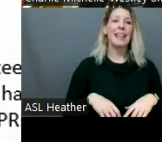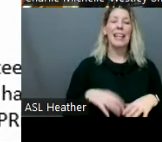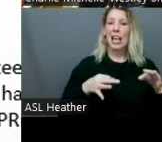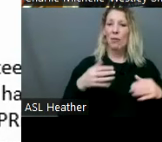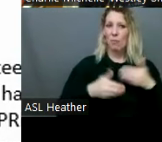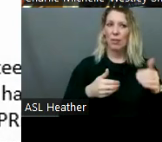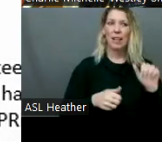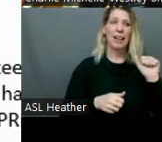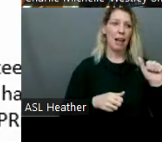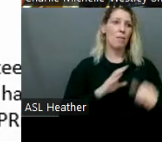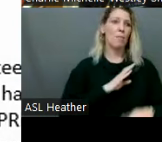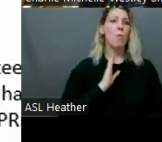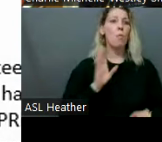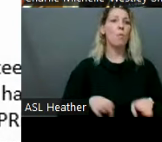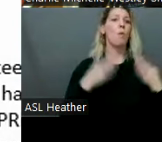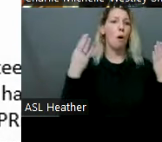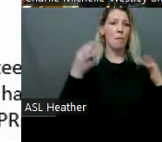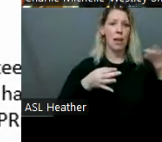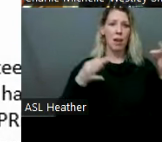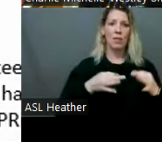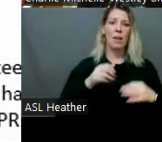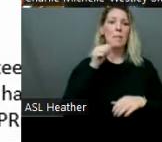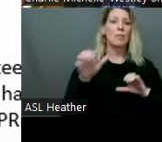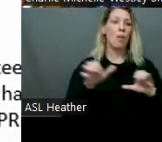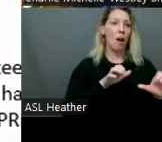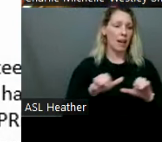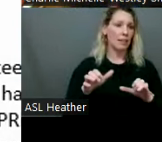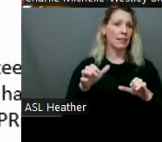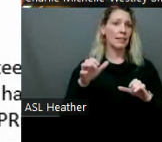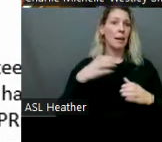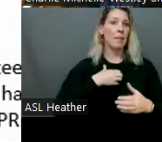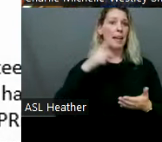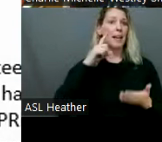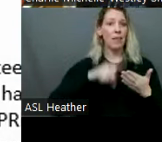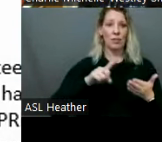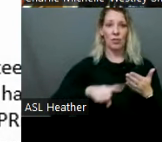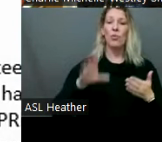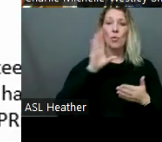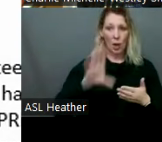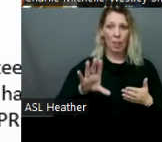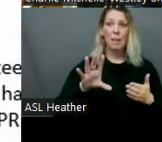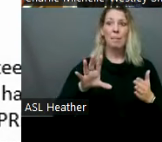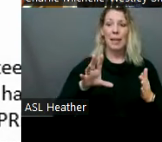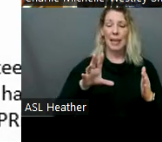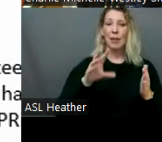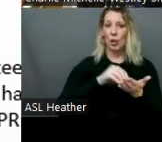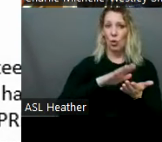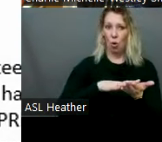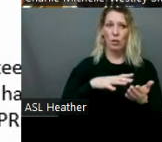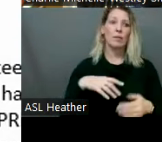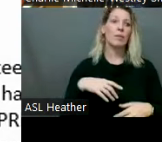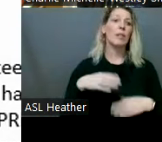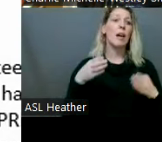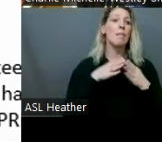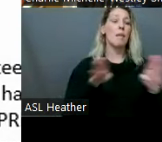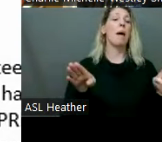A, the board will hold open hearings on misconduct complaints and investigations. The hearing shall be recorded. 1, public notice of hearing shall